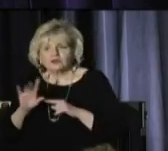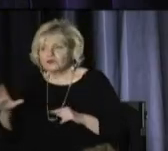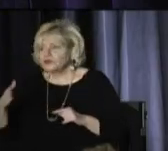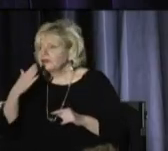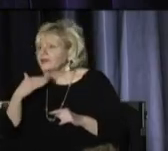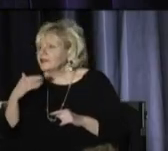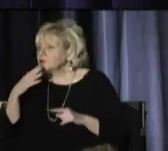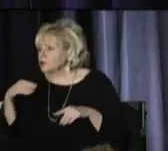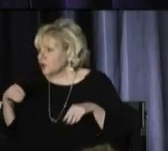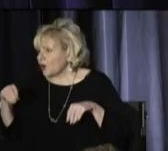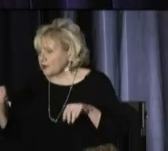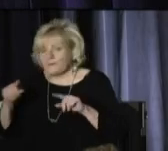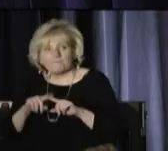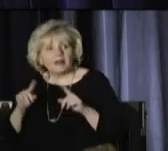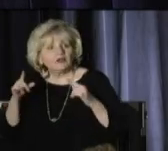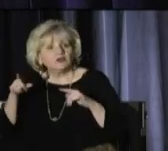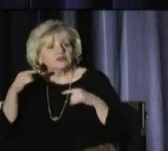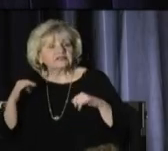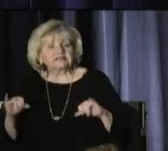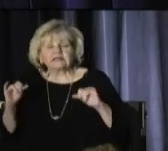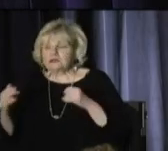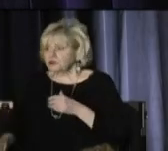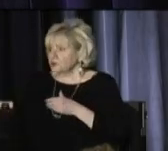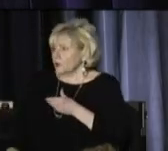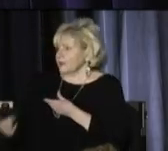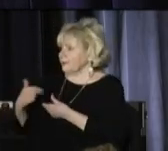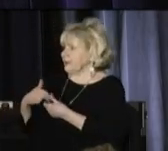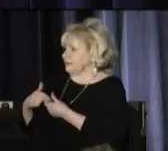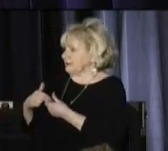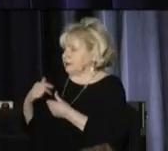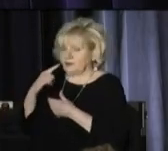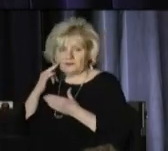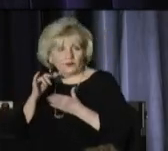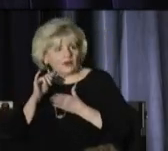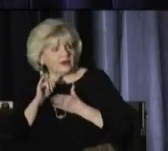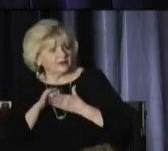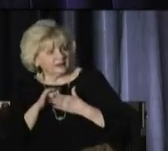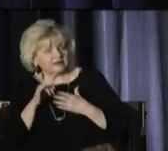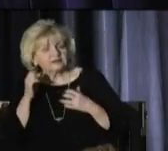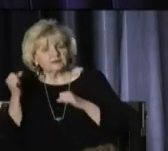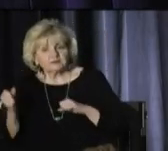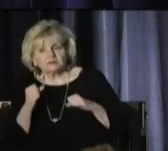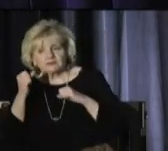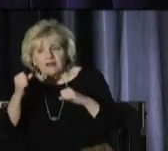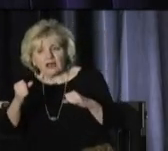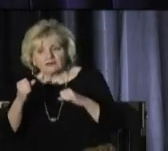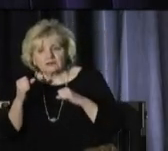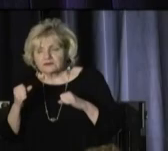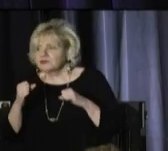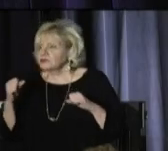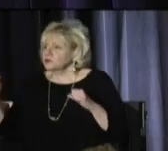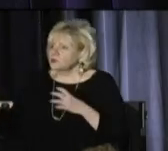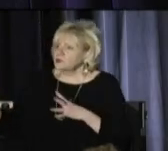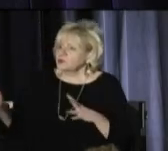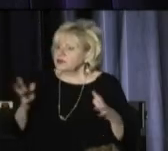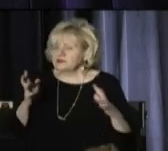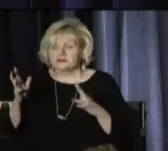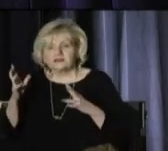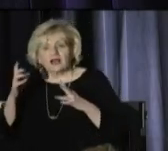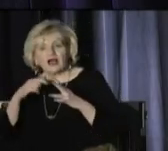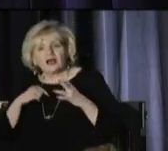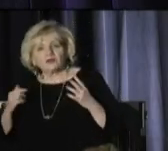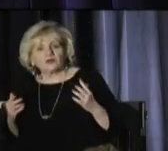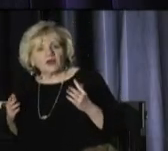garden. And yet you keep joining me in this gnashing jaw of wind. I break through this